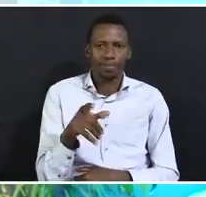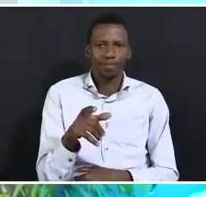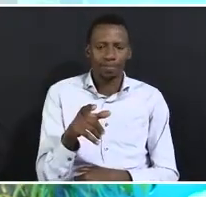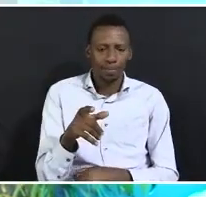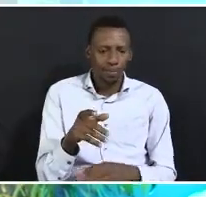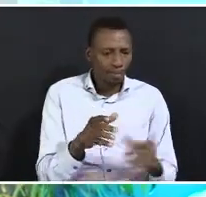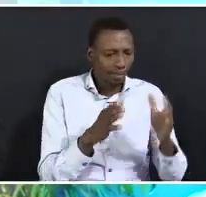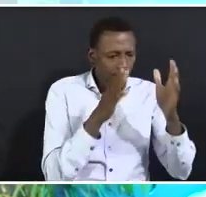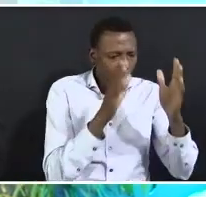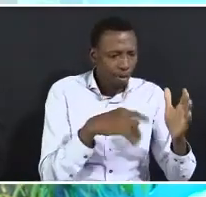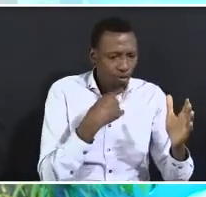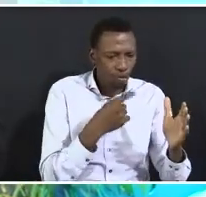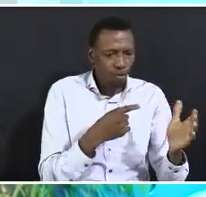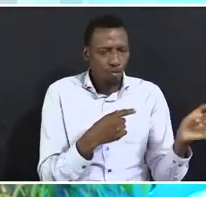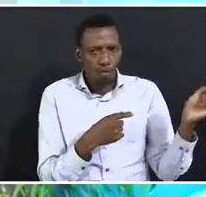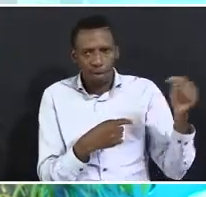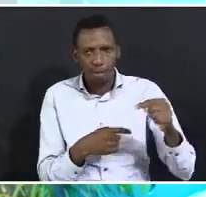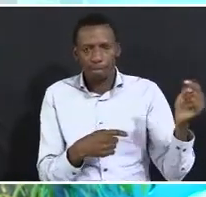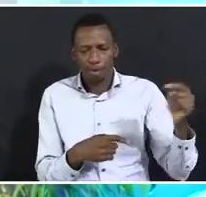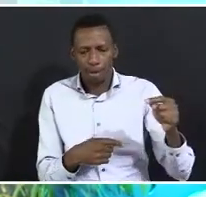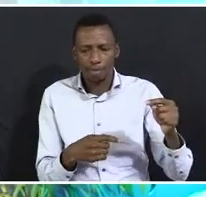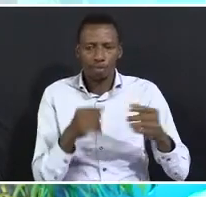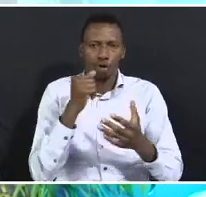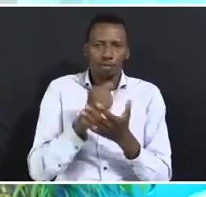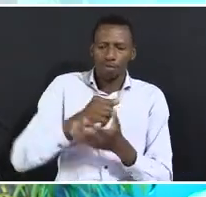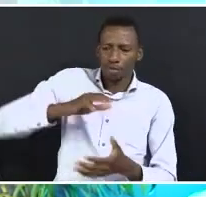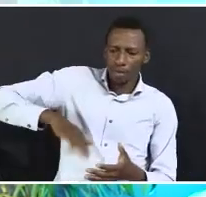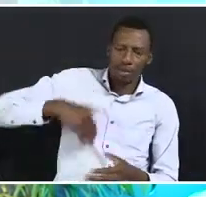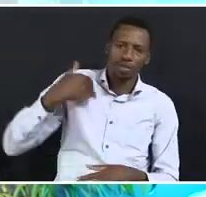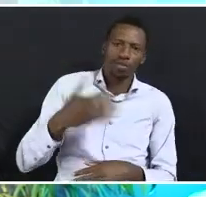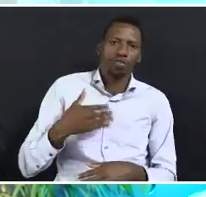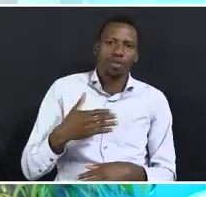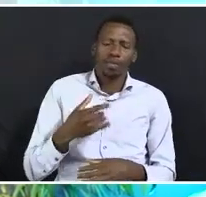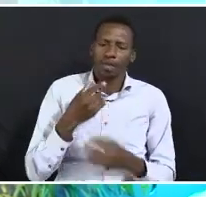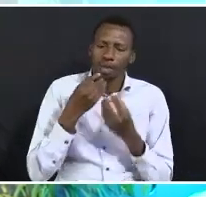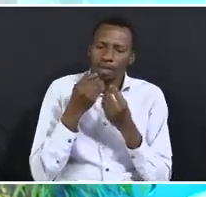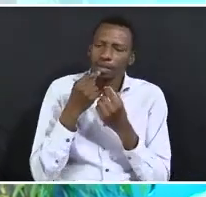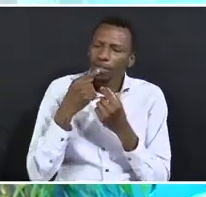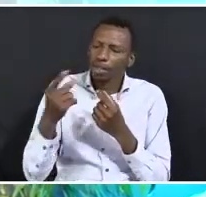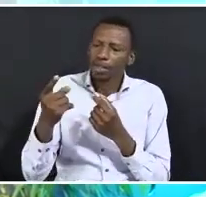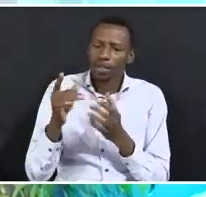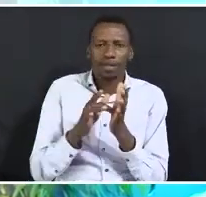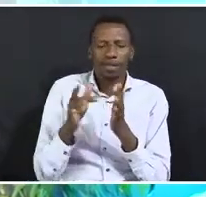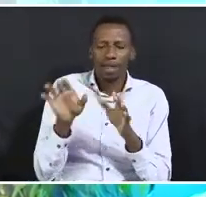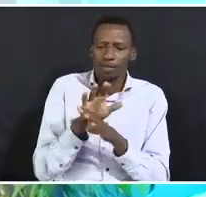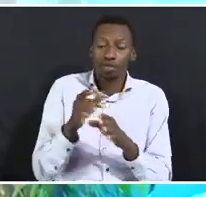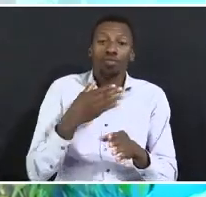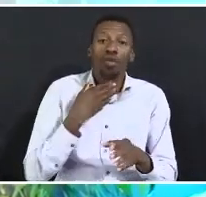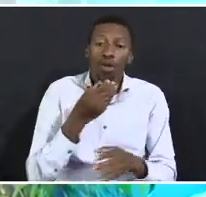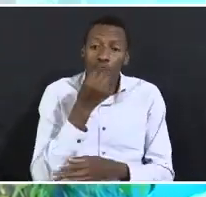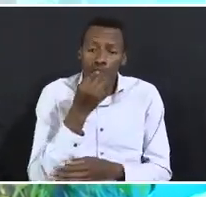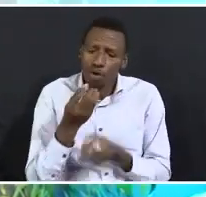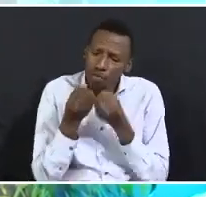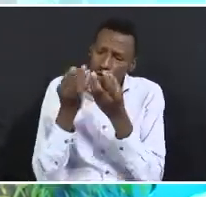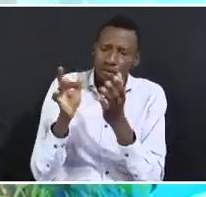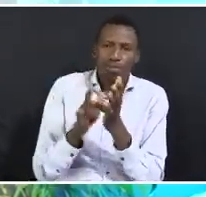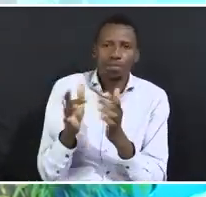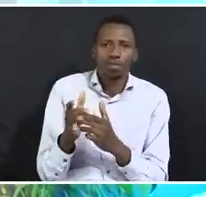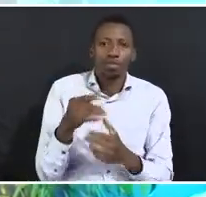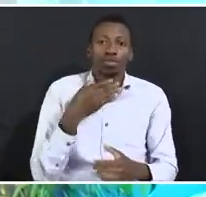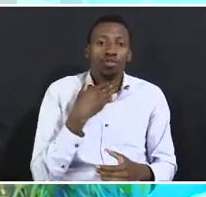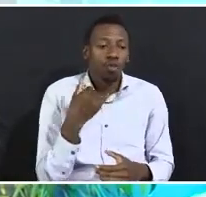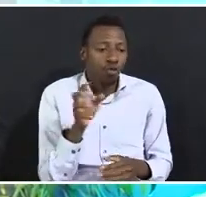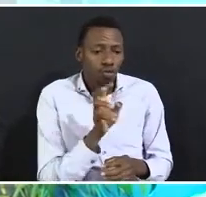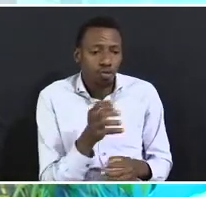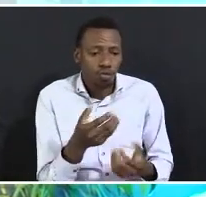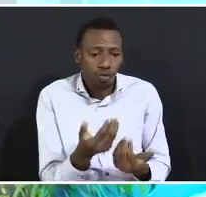comes late to the office every day. Tell Jesus everything. You want food? Tell Jesus. You want a child?